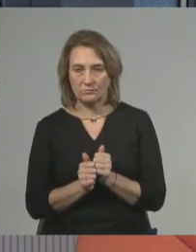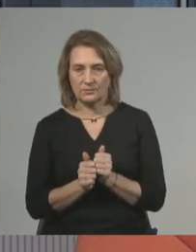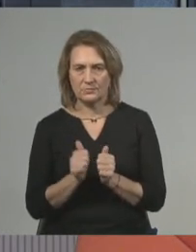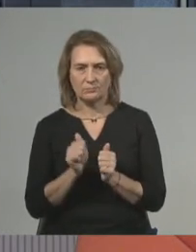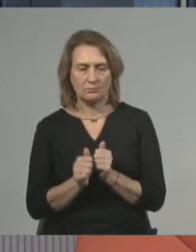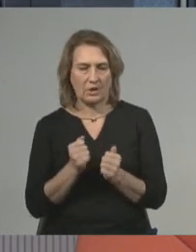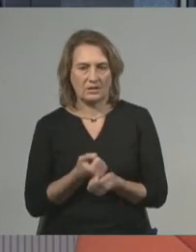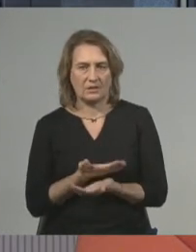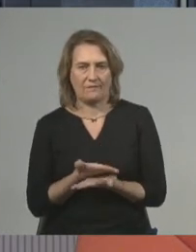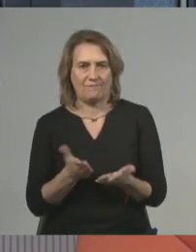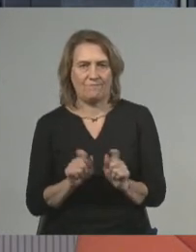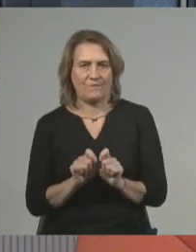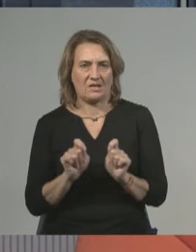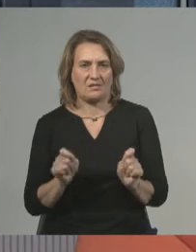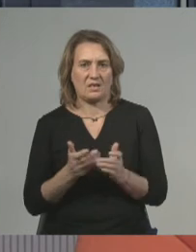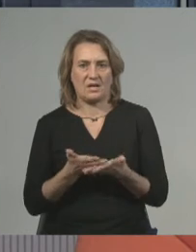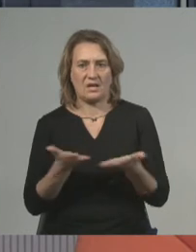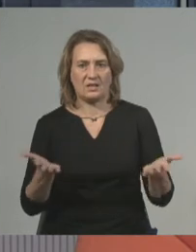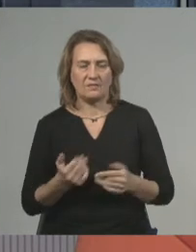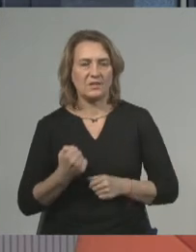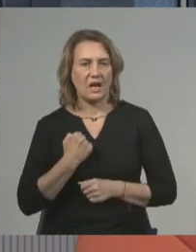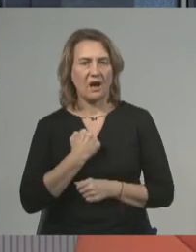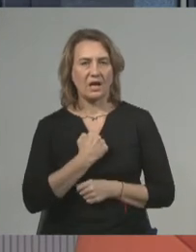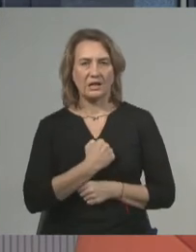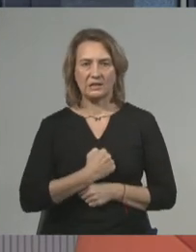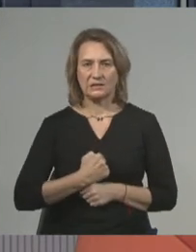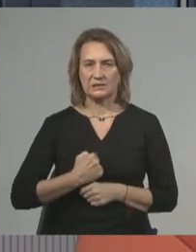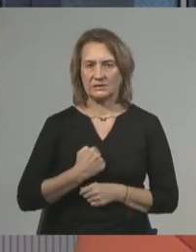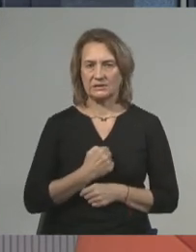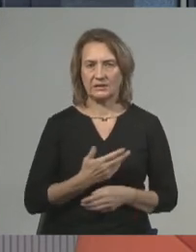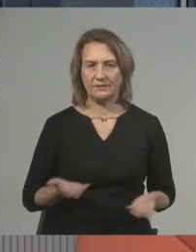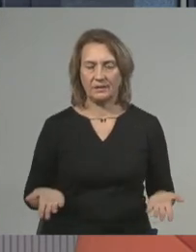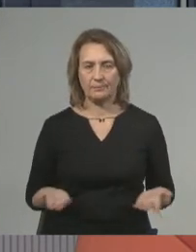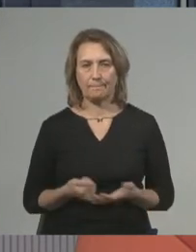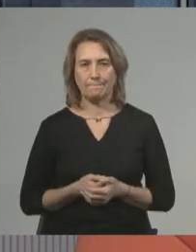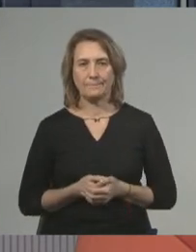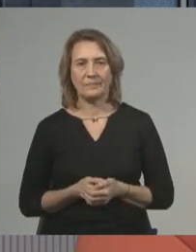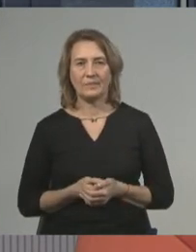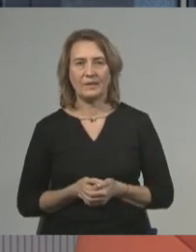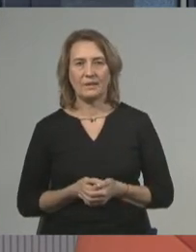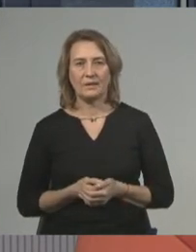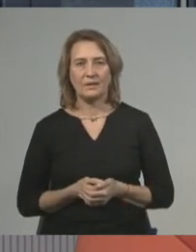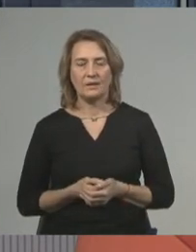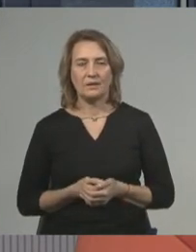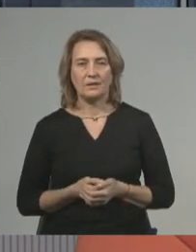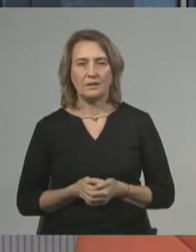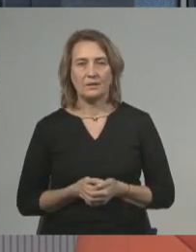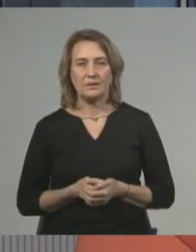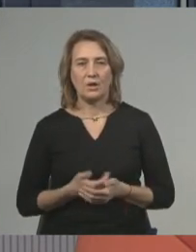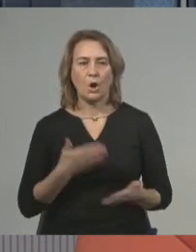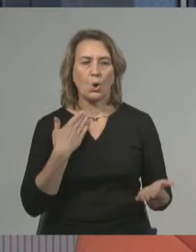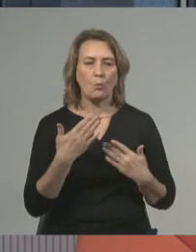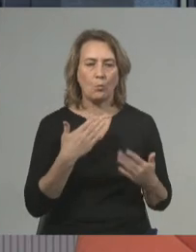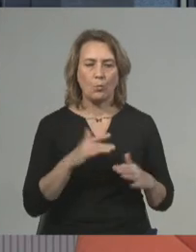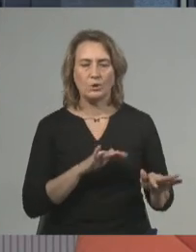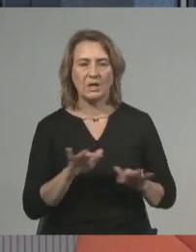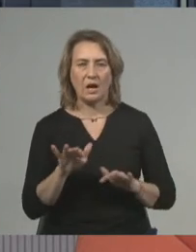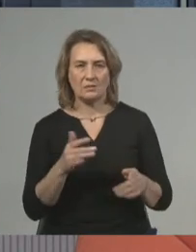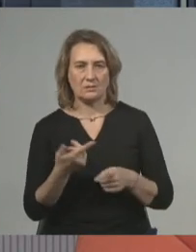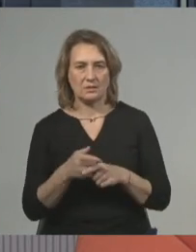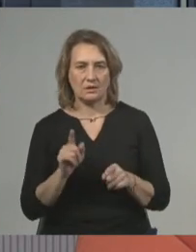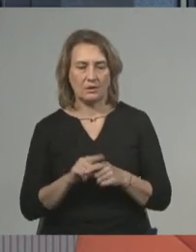far right that are given more mainstream attention than they should i think one of the paramount issues concerning the far right in this